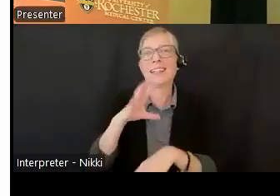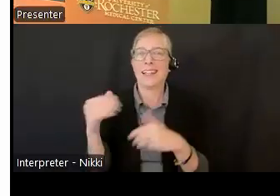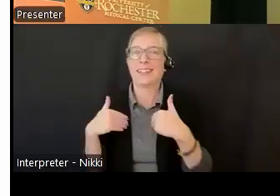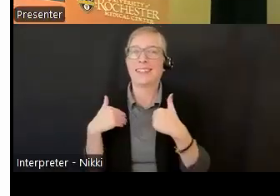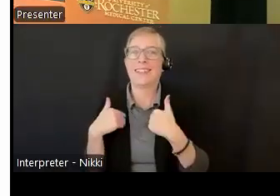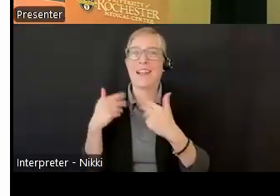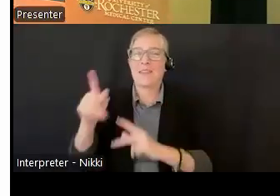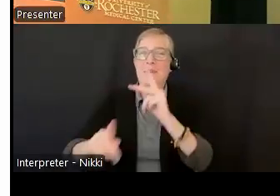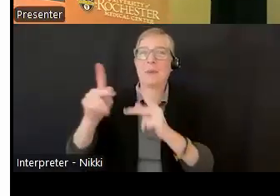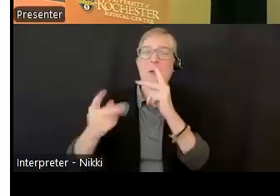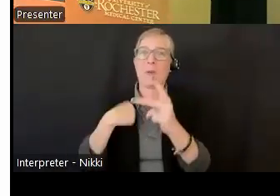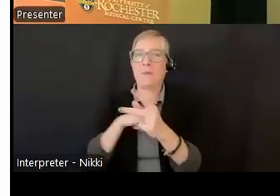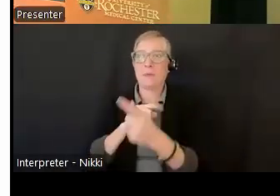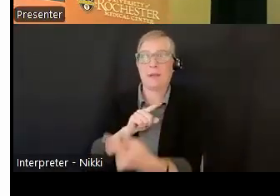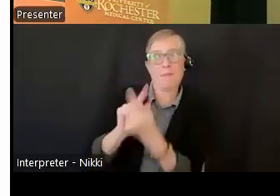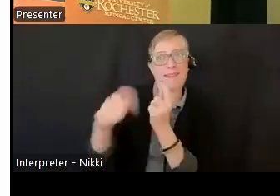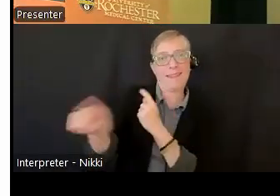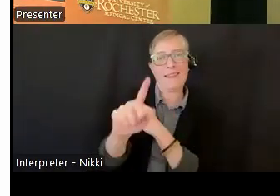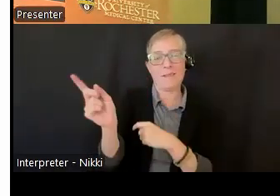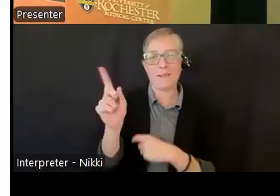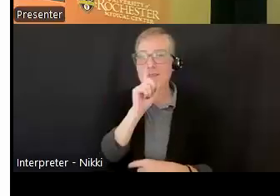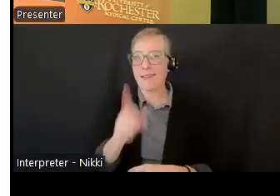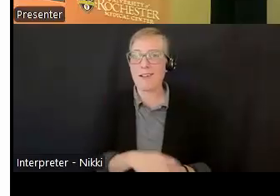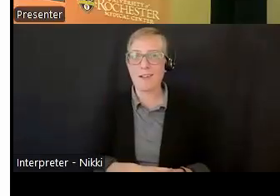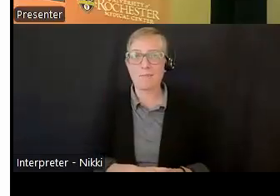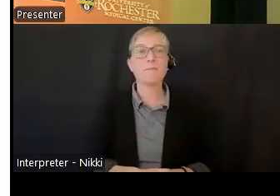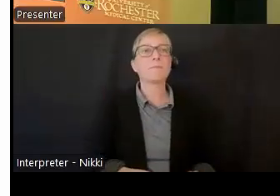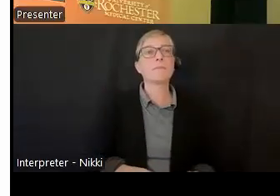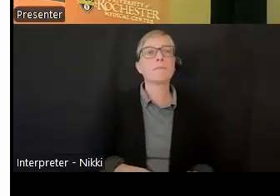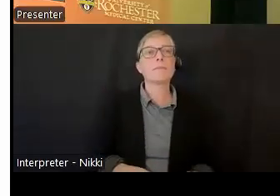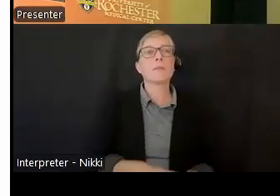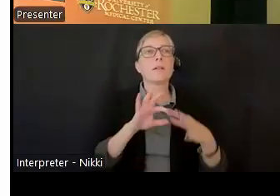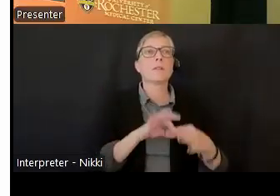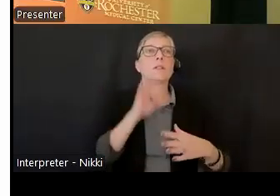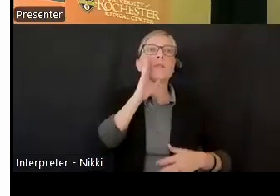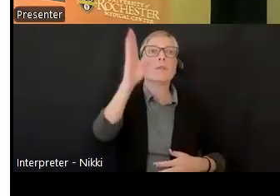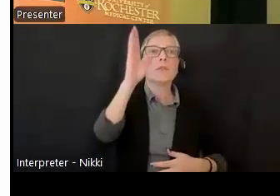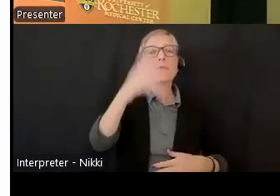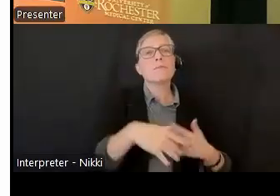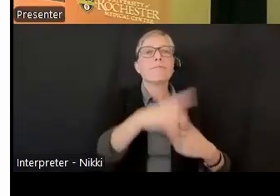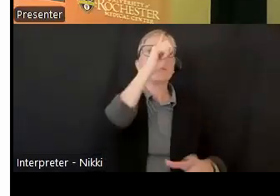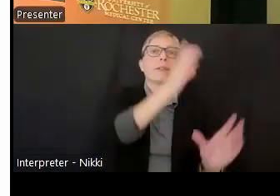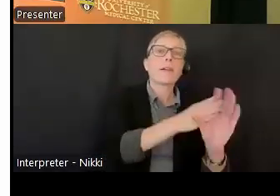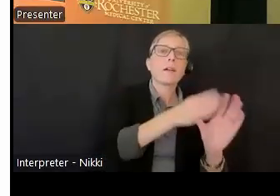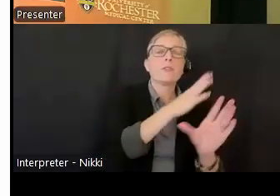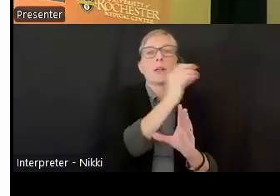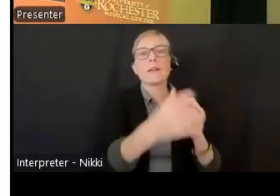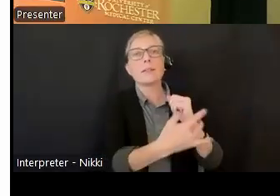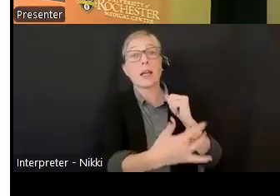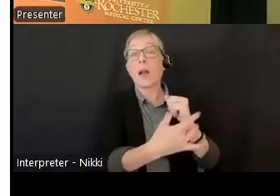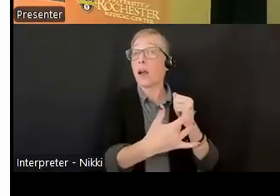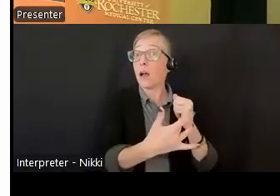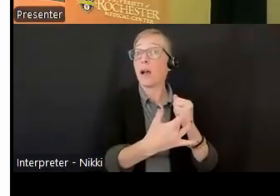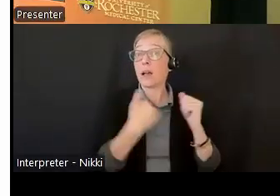at digitally, emotionally, and behaviorally. Regarding the future of psychology and tech, there is potential for this research to be coupled